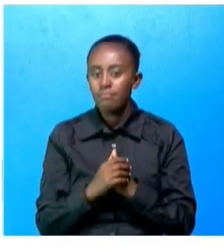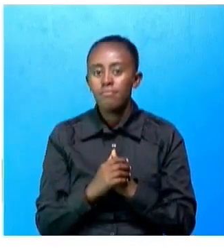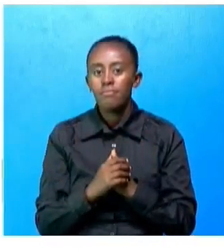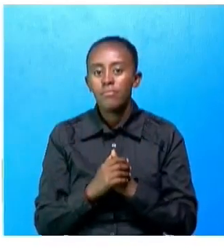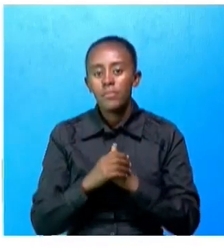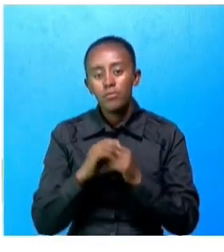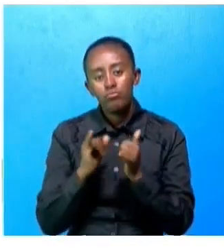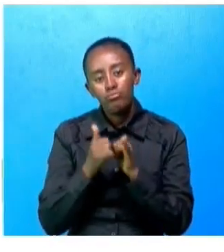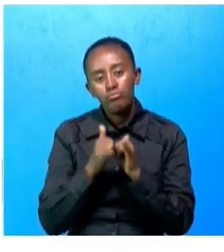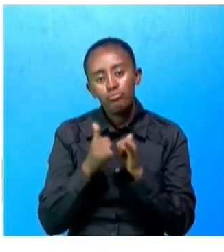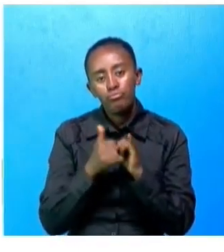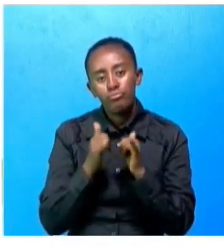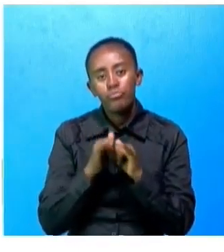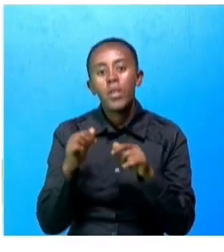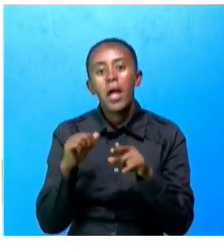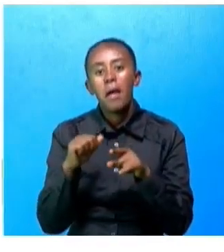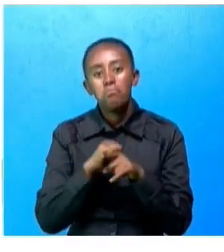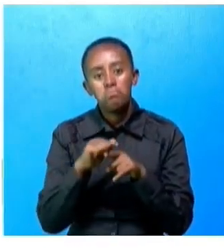exercise,